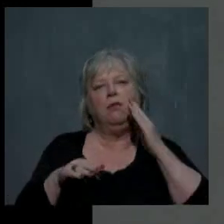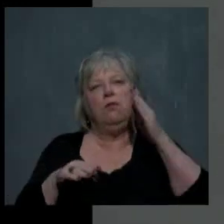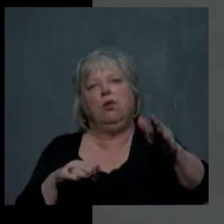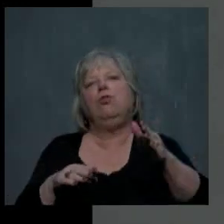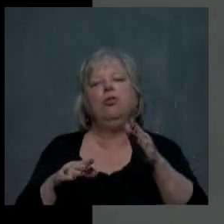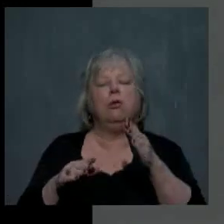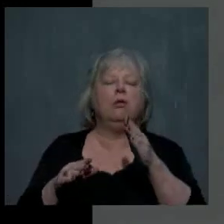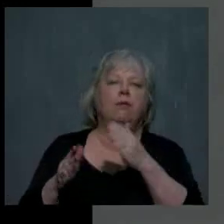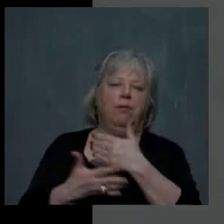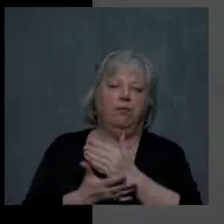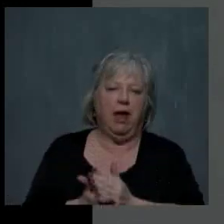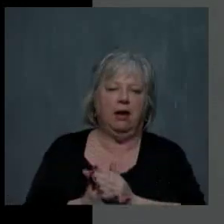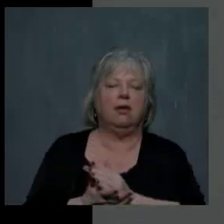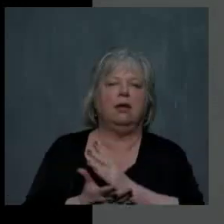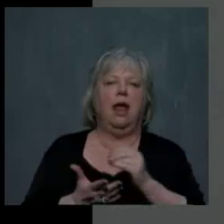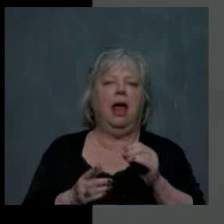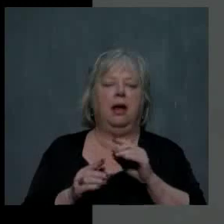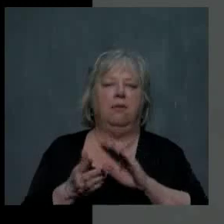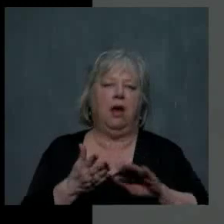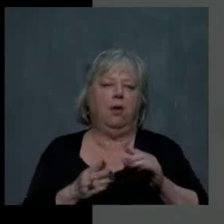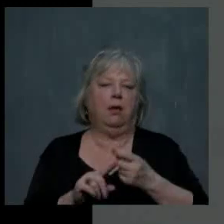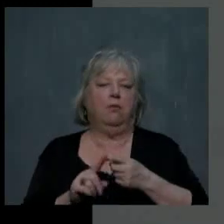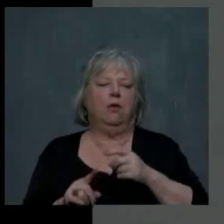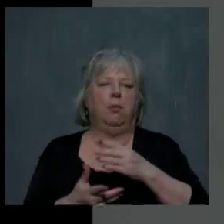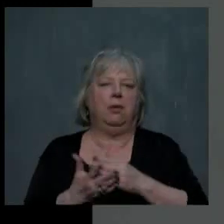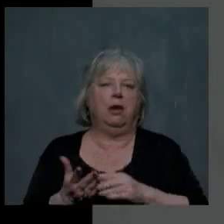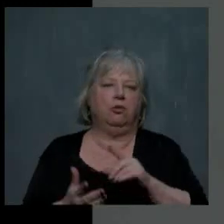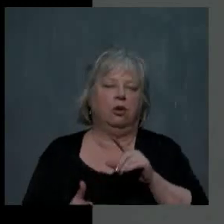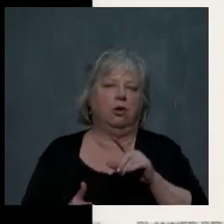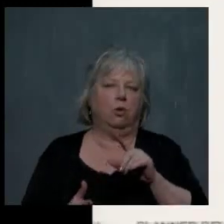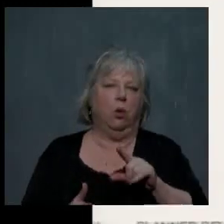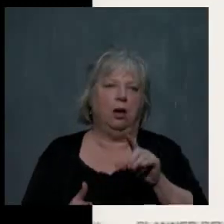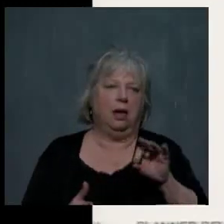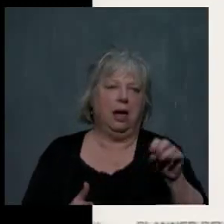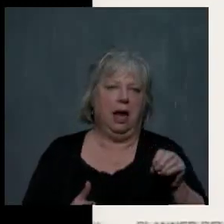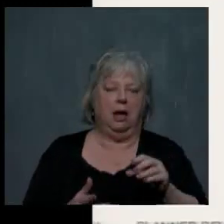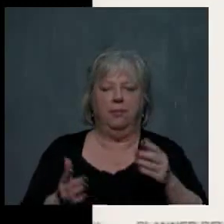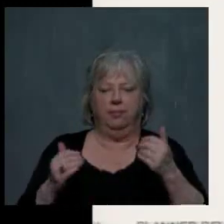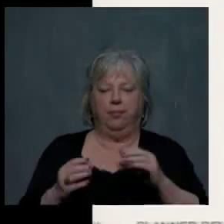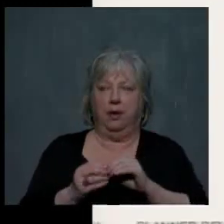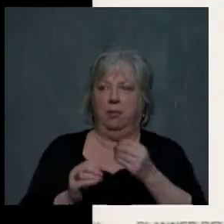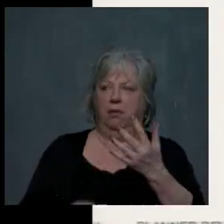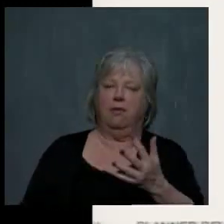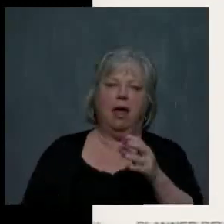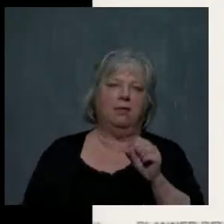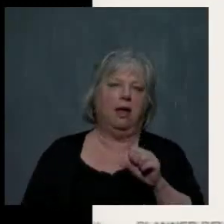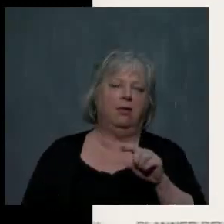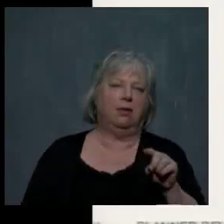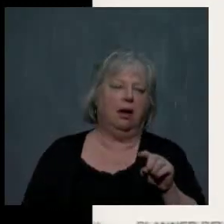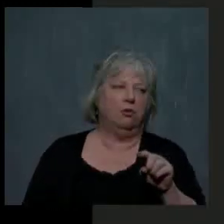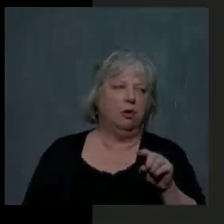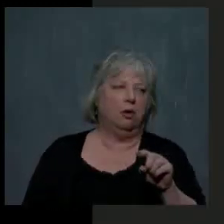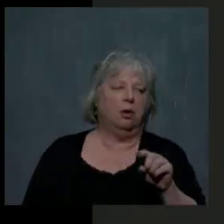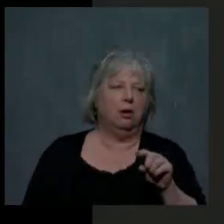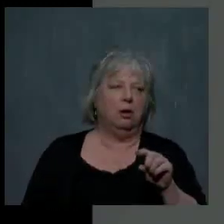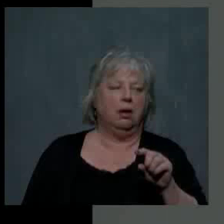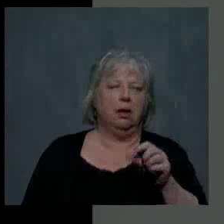infrastructure, and the variance request from section 29-190. Item number 5, file number